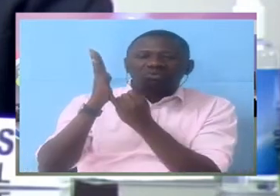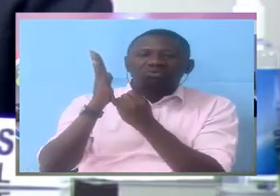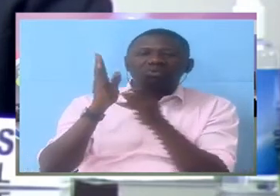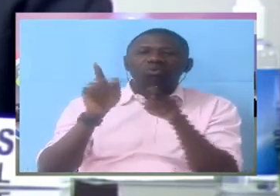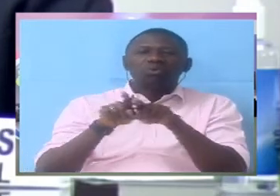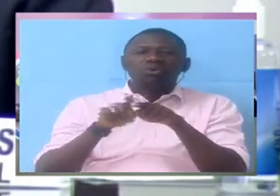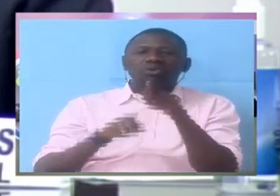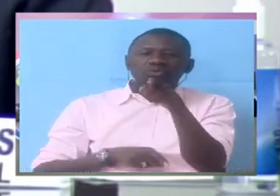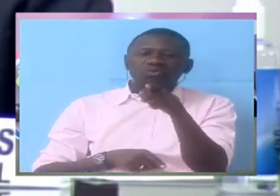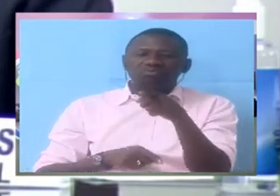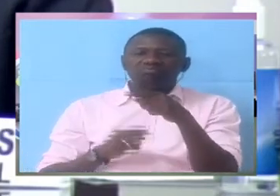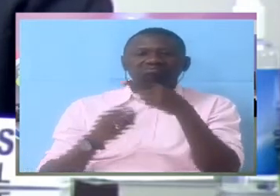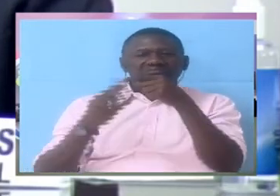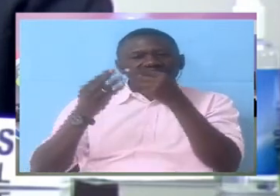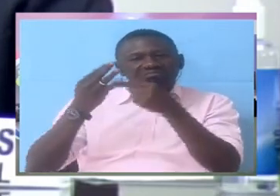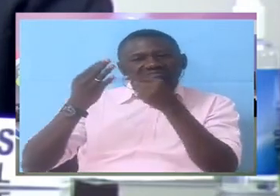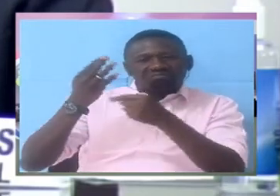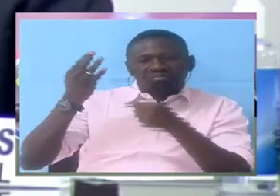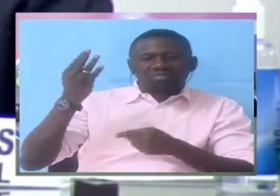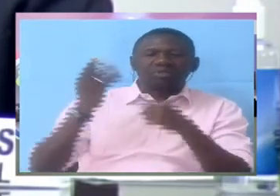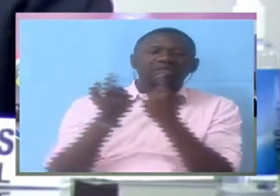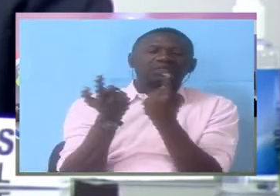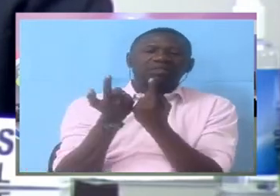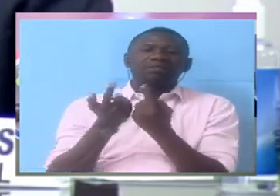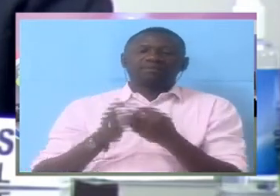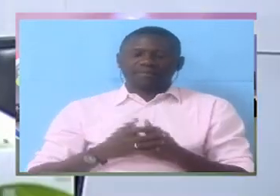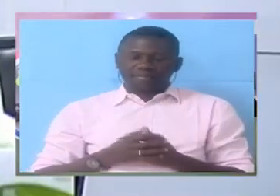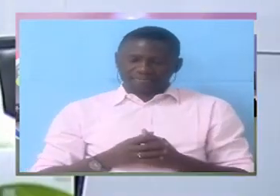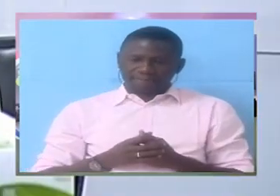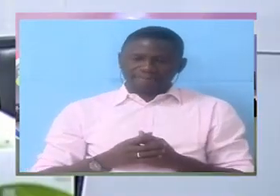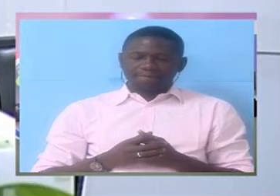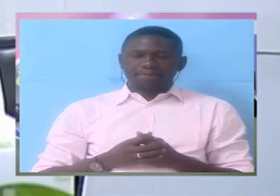Bi ni sio de jam belafla niye ku dolel kacha.